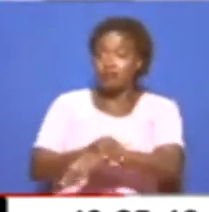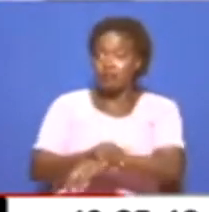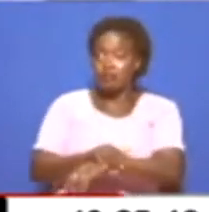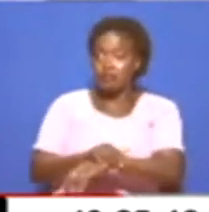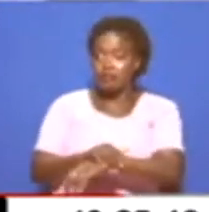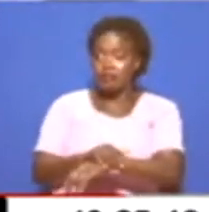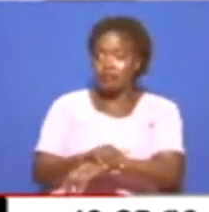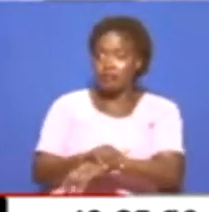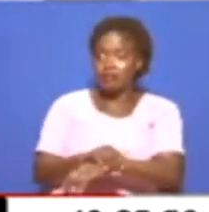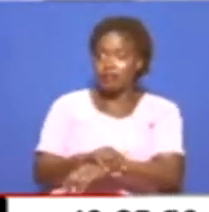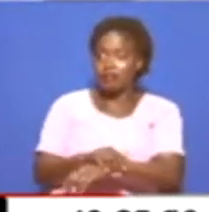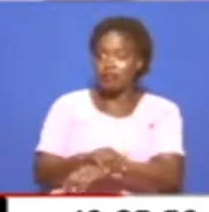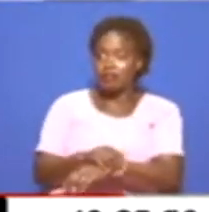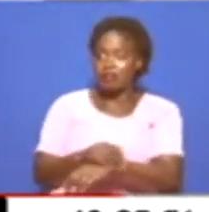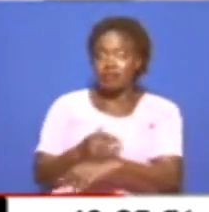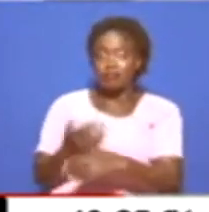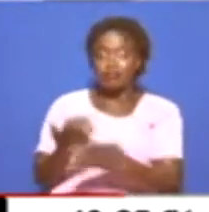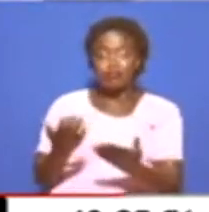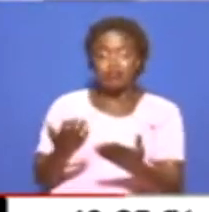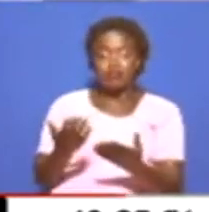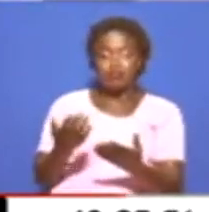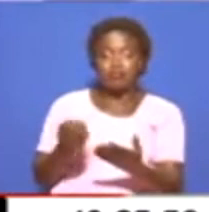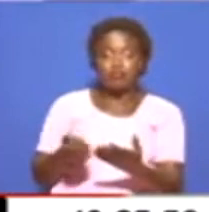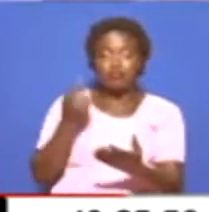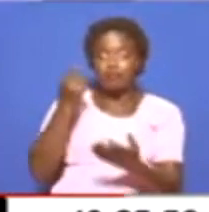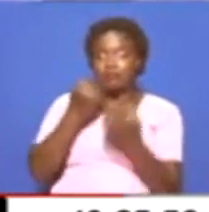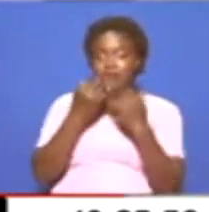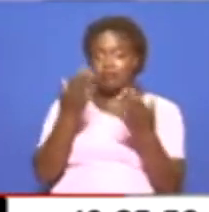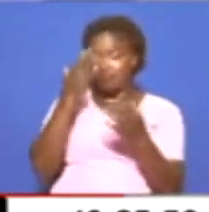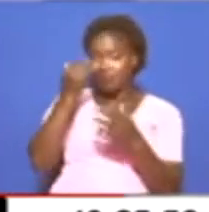are mistaken. They are mistaken because the